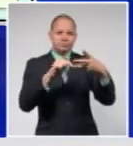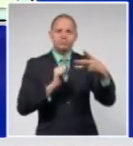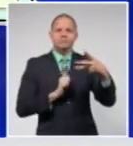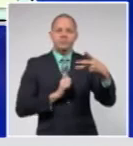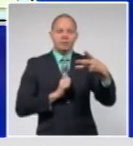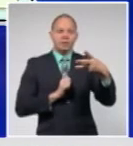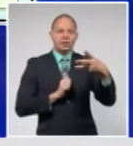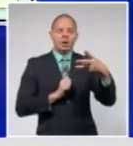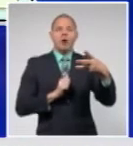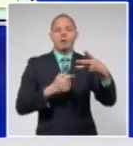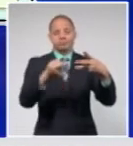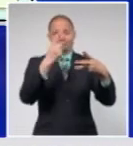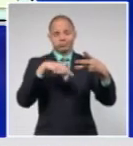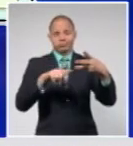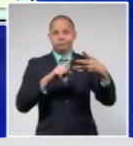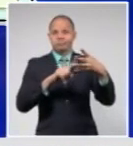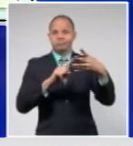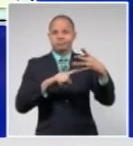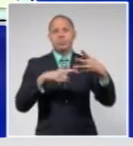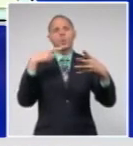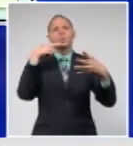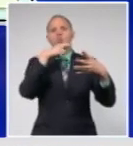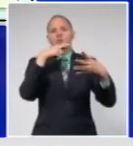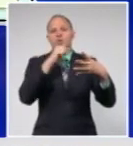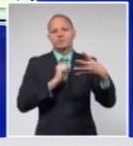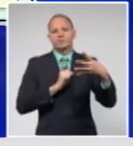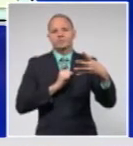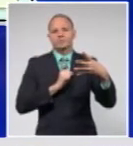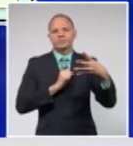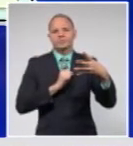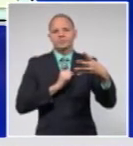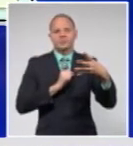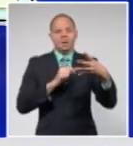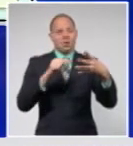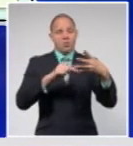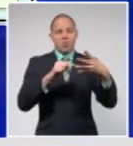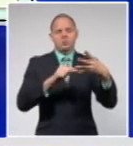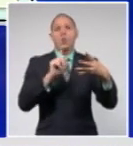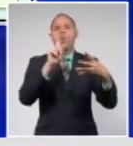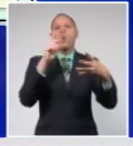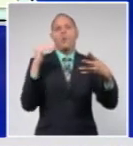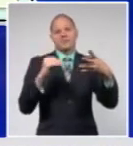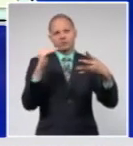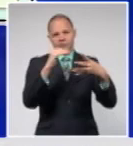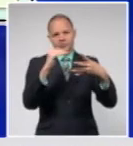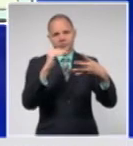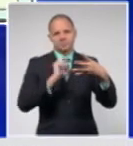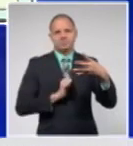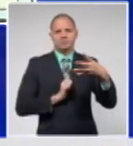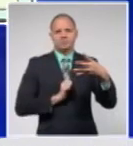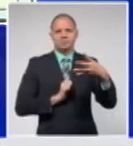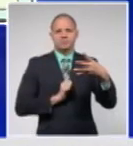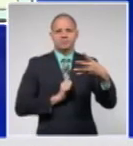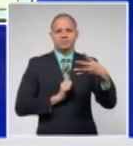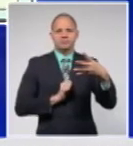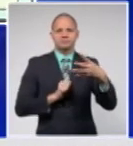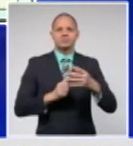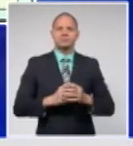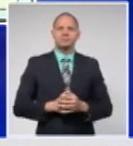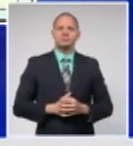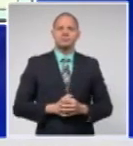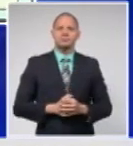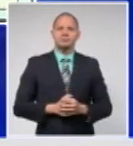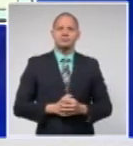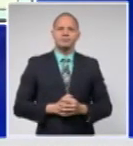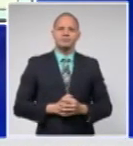1,016, Brazil's 447, and Russia reports 61 deaths. In this